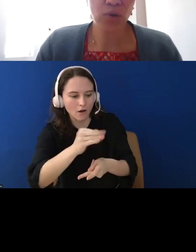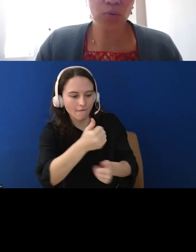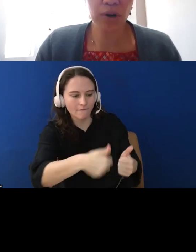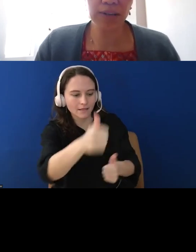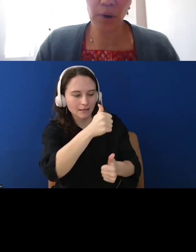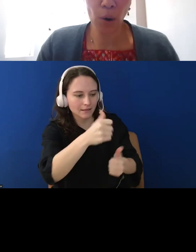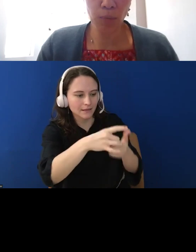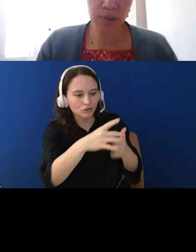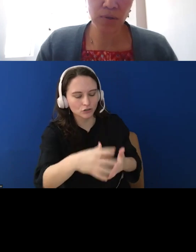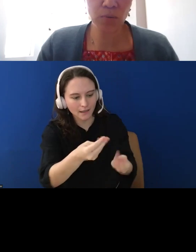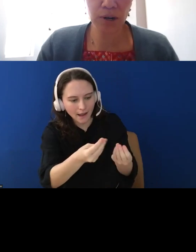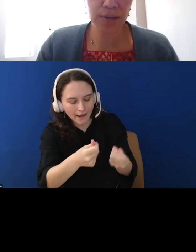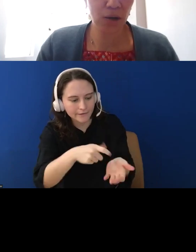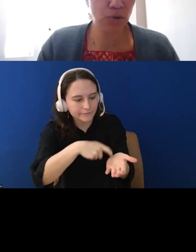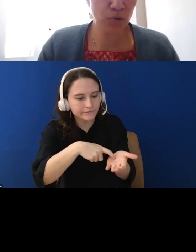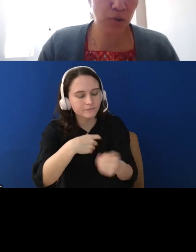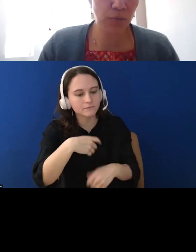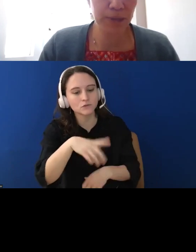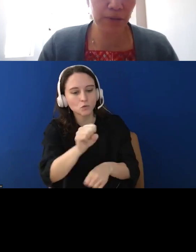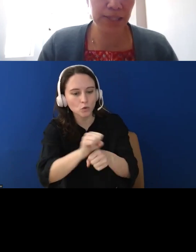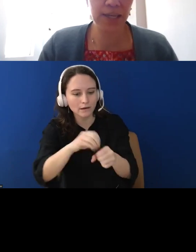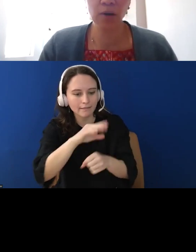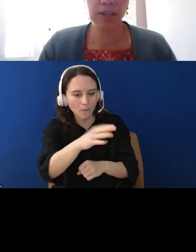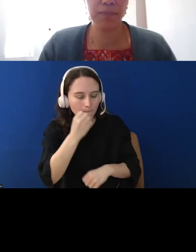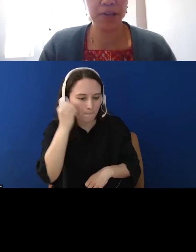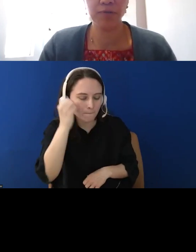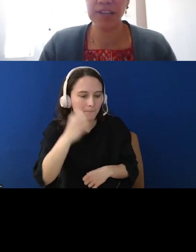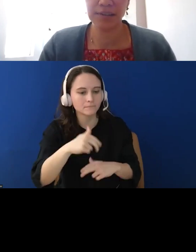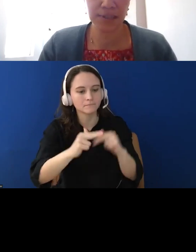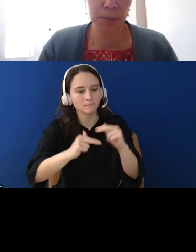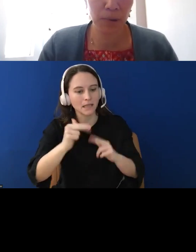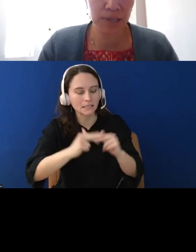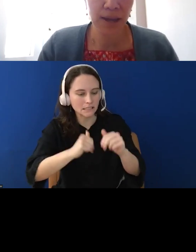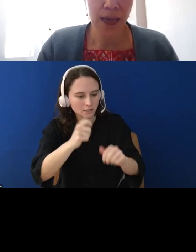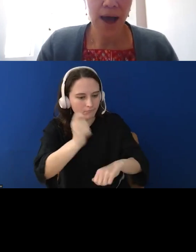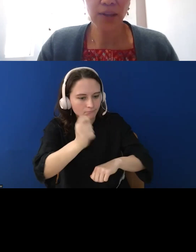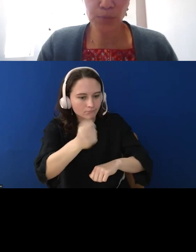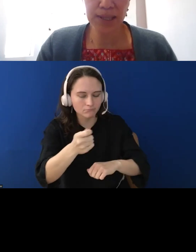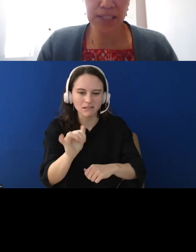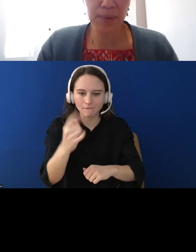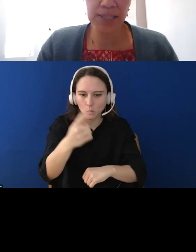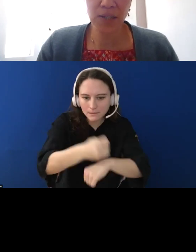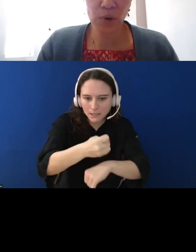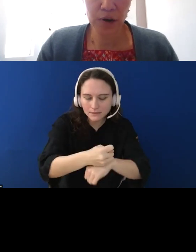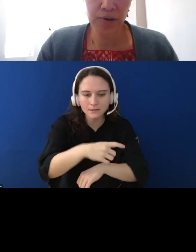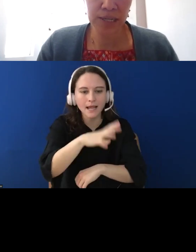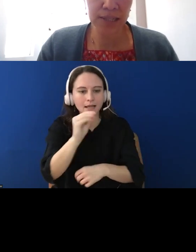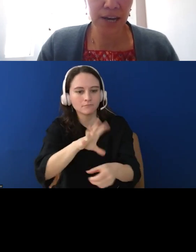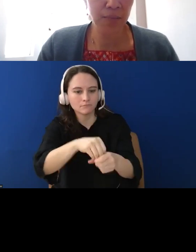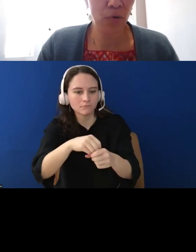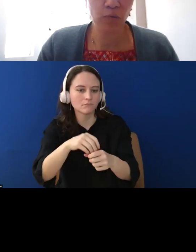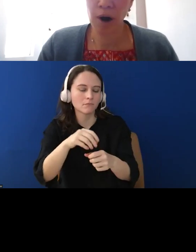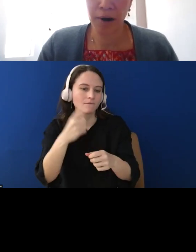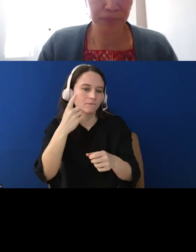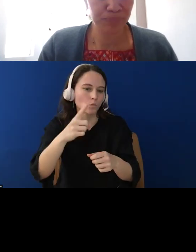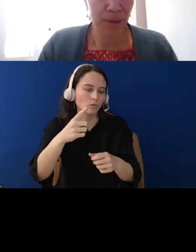sustenance, to work in their homes, to work in the construction of buildings, including the patron deities' temples, and to participate as warriors in